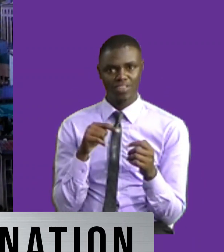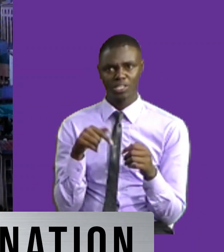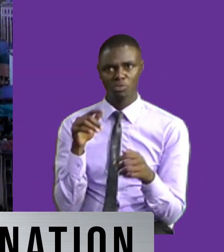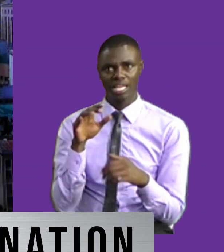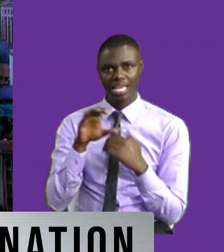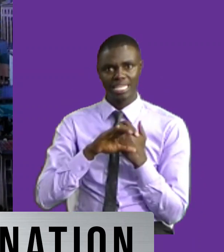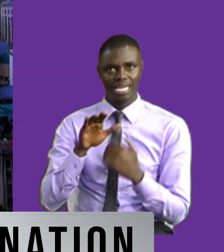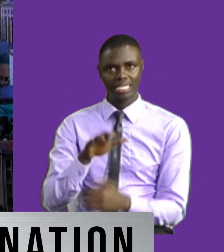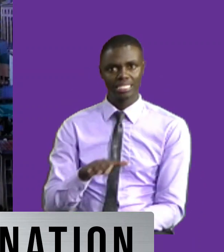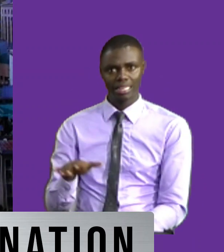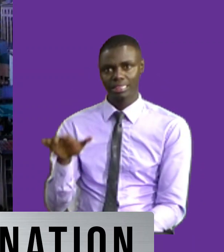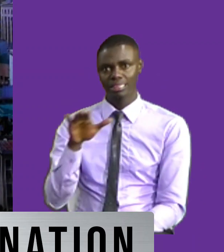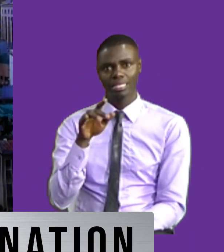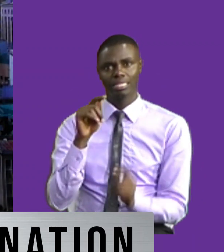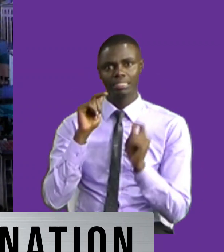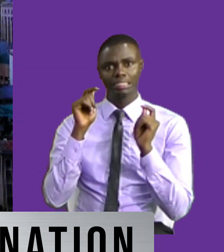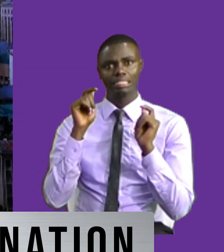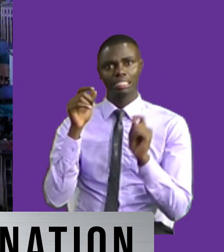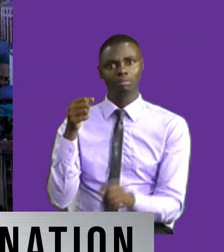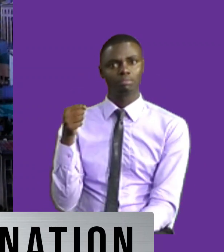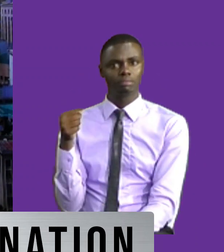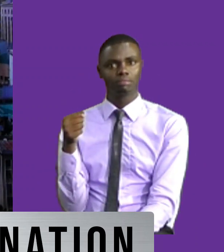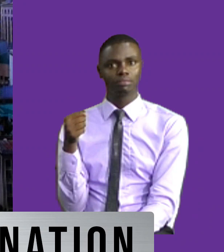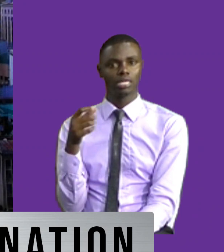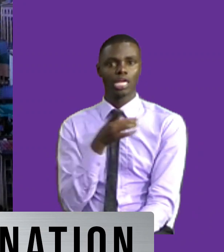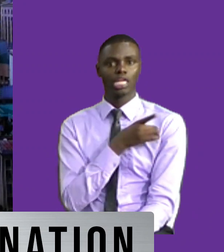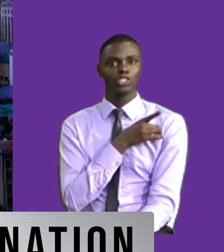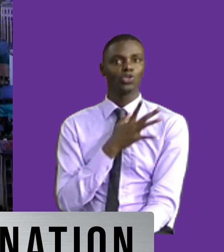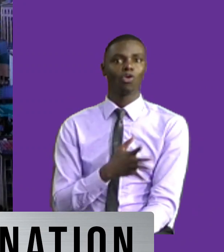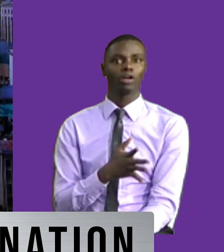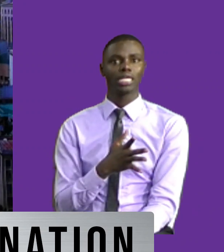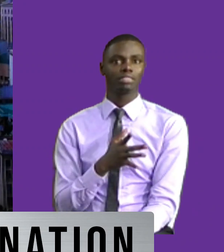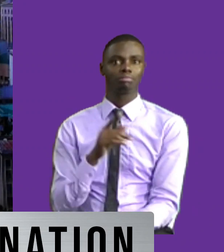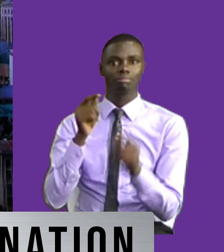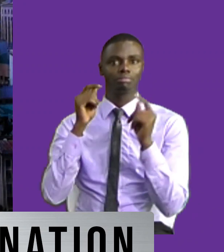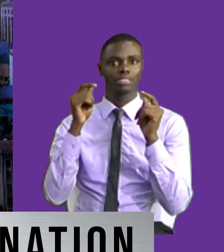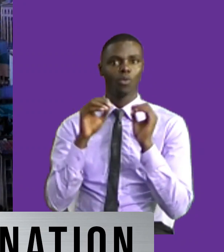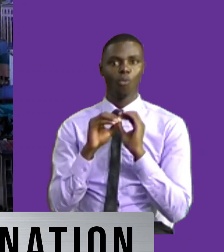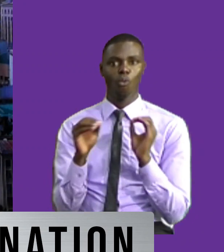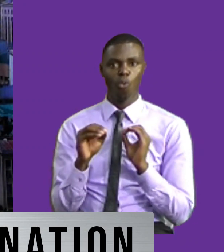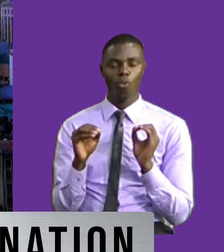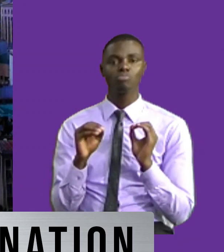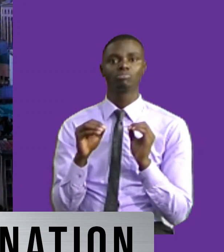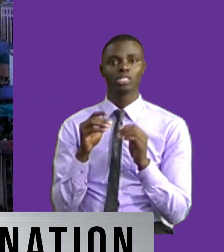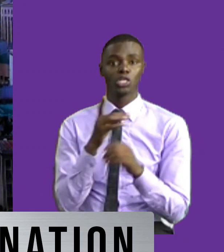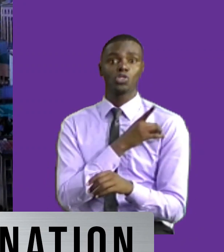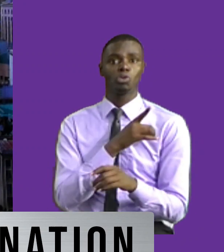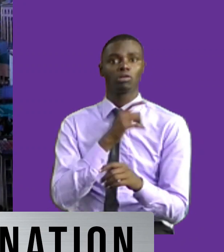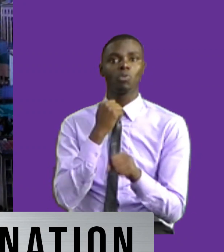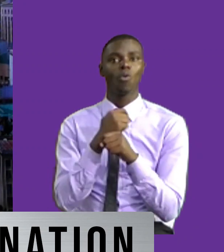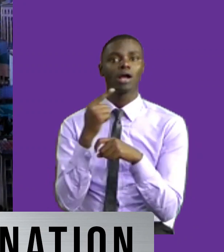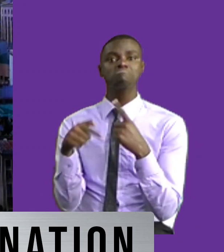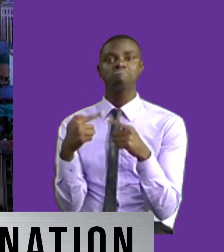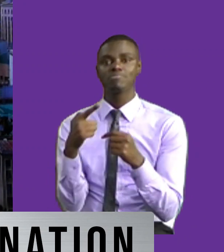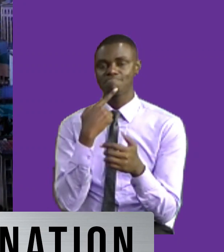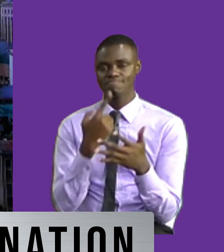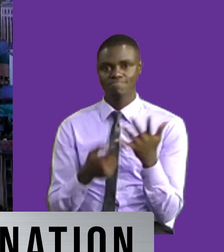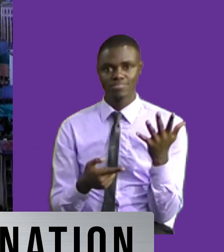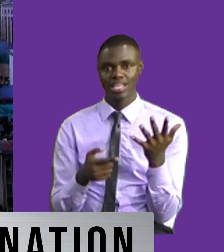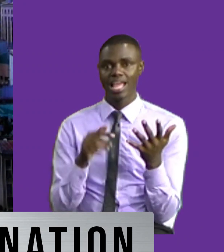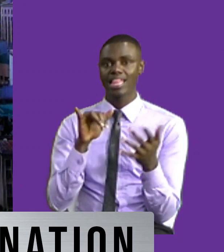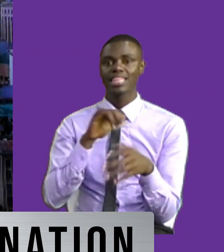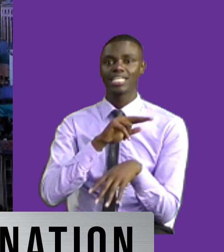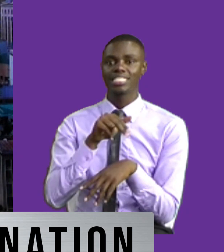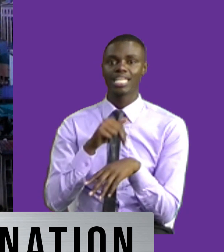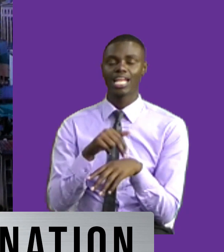the country, the strike has been called and the doctors are not on strike. The doctors are at work. In fact, they're saying it's a